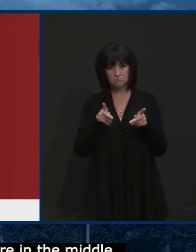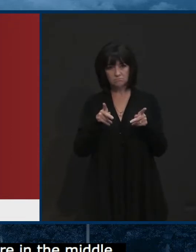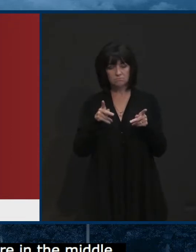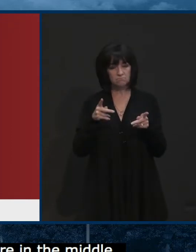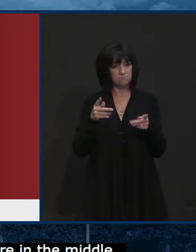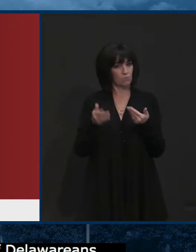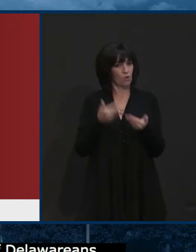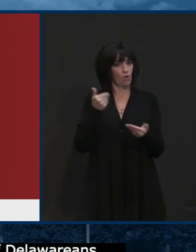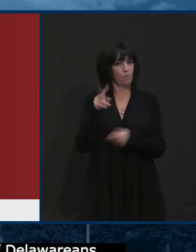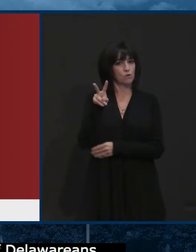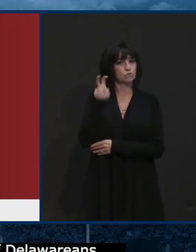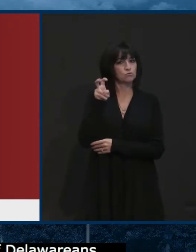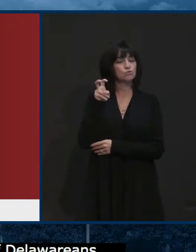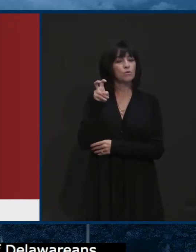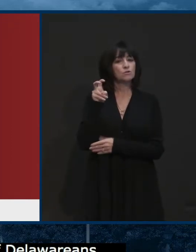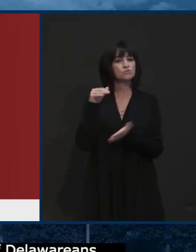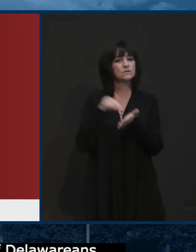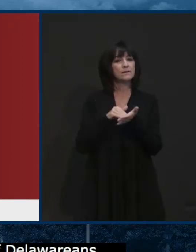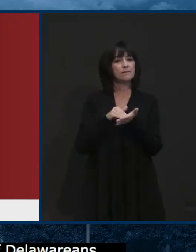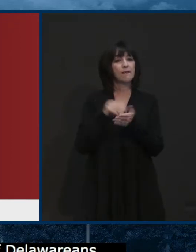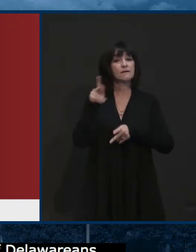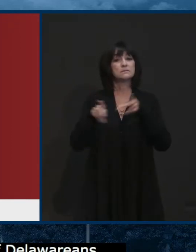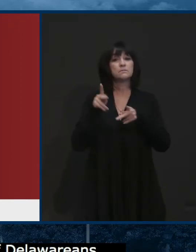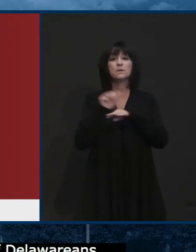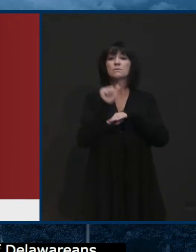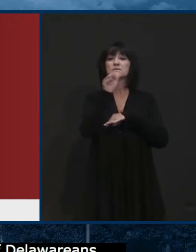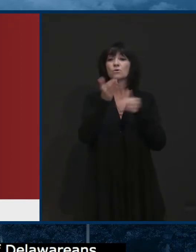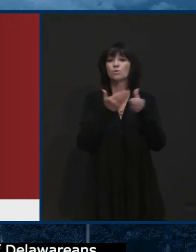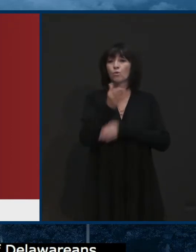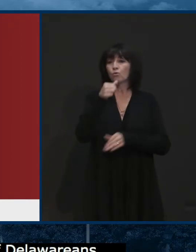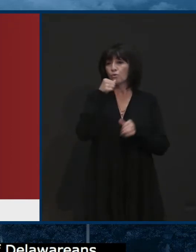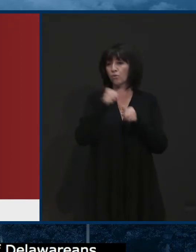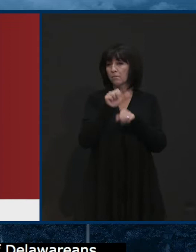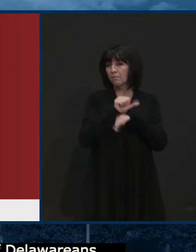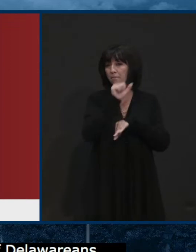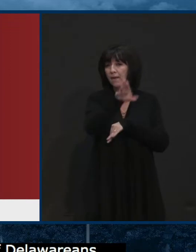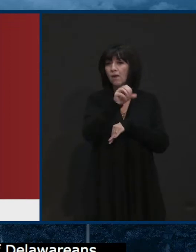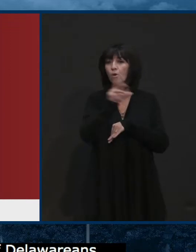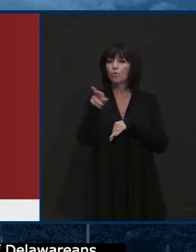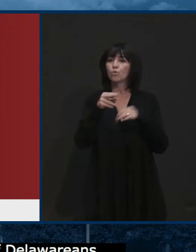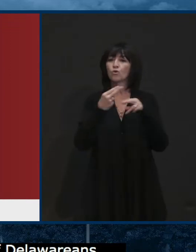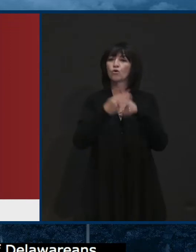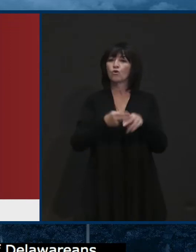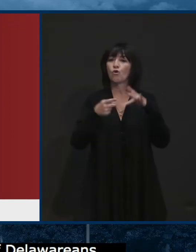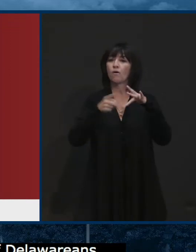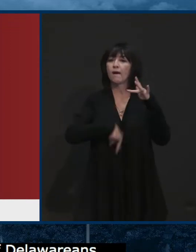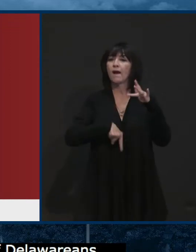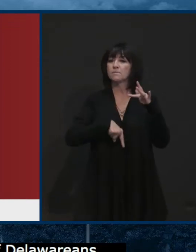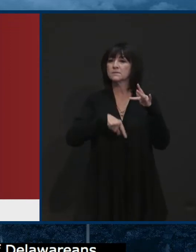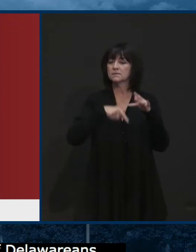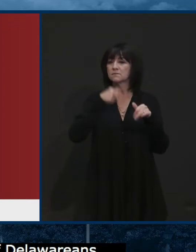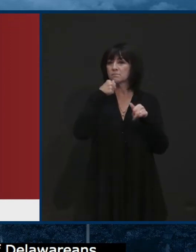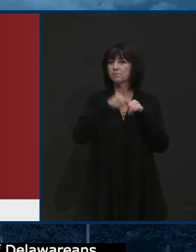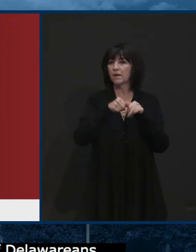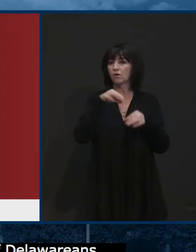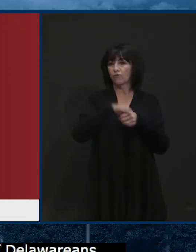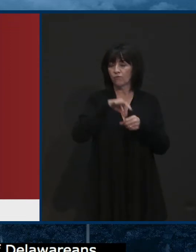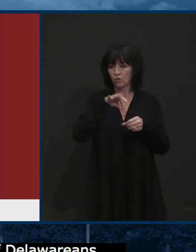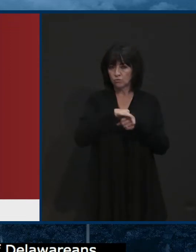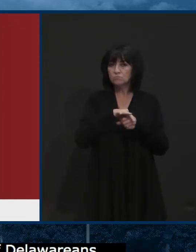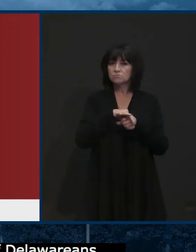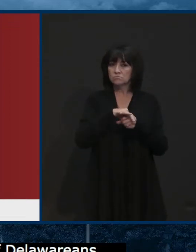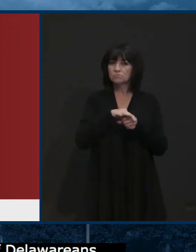200,000 Delawareans vote by mail or absentee vote, and so we were able to have a presidential election, an election